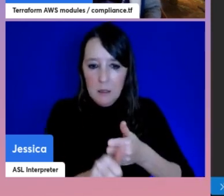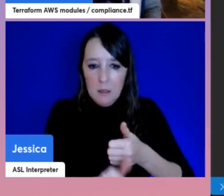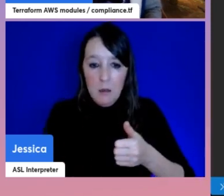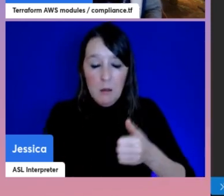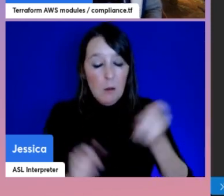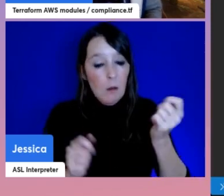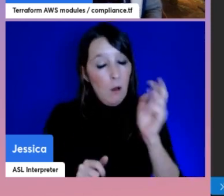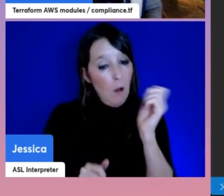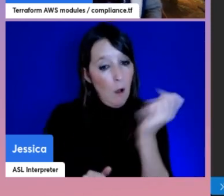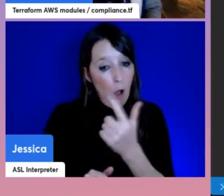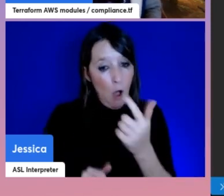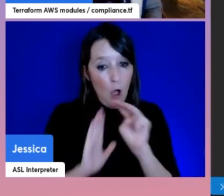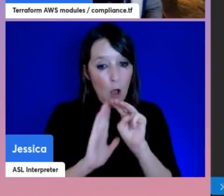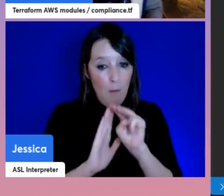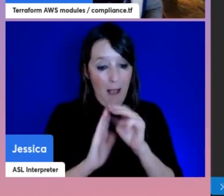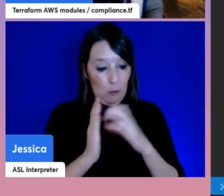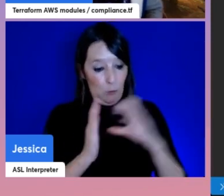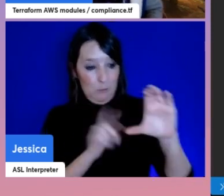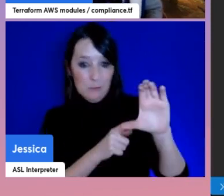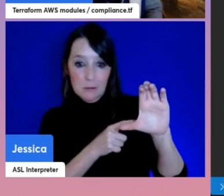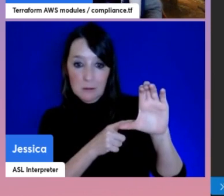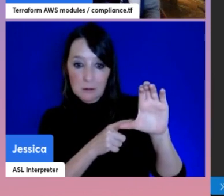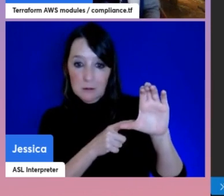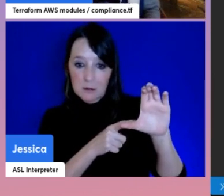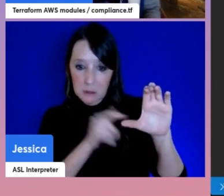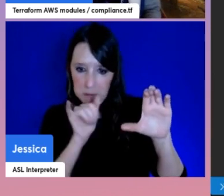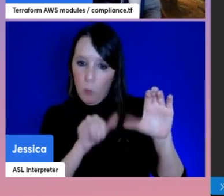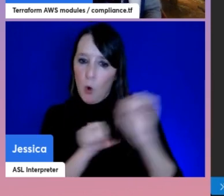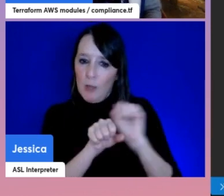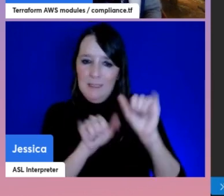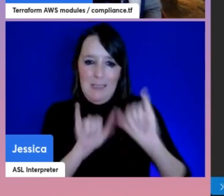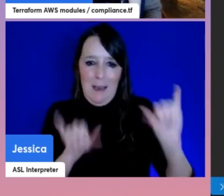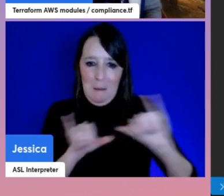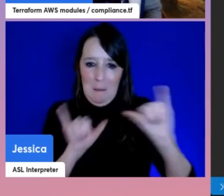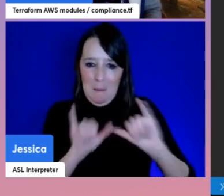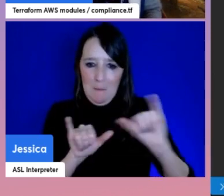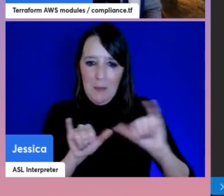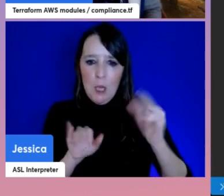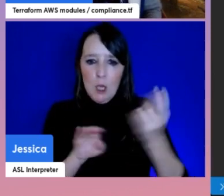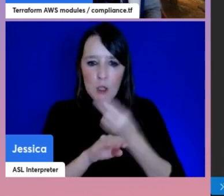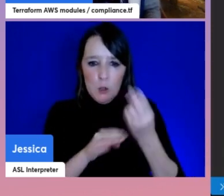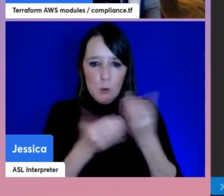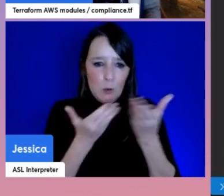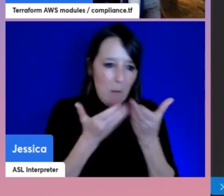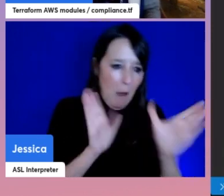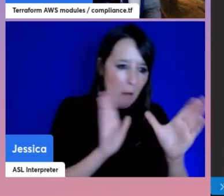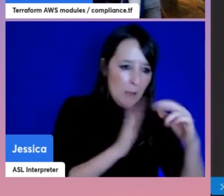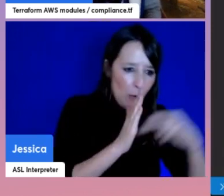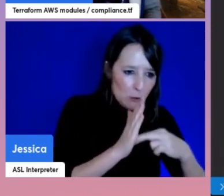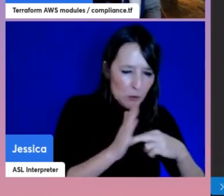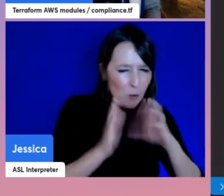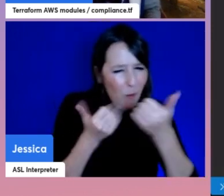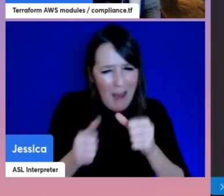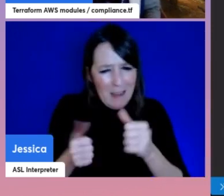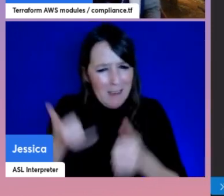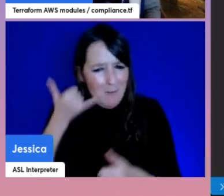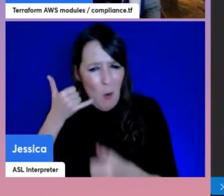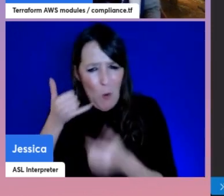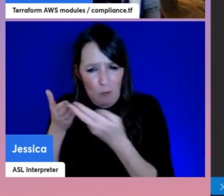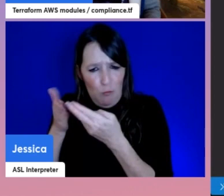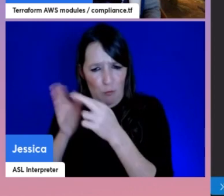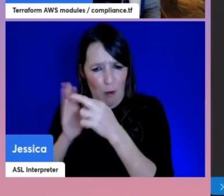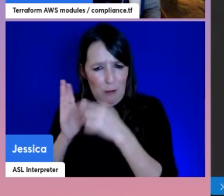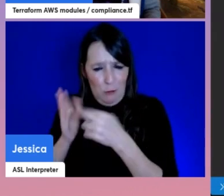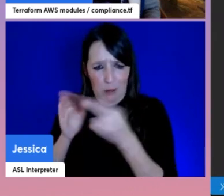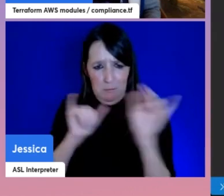modules are following the same notion as public registry or any other Terraform registry. All you